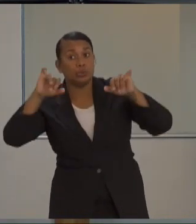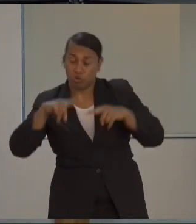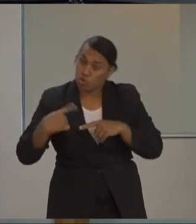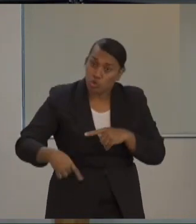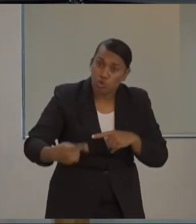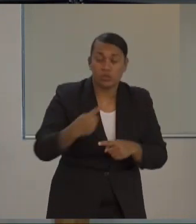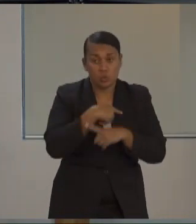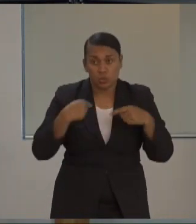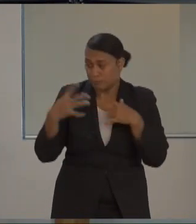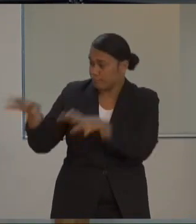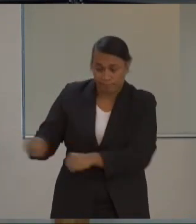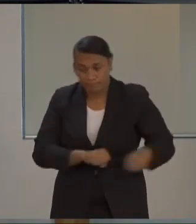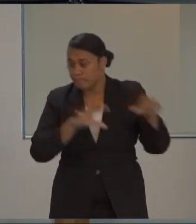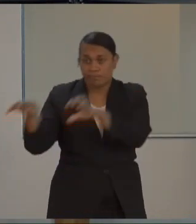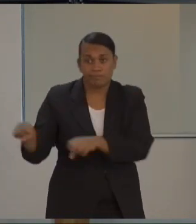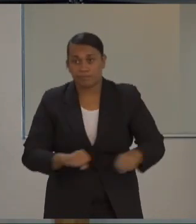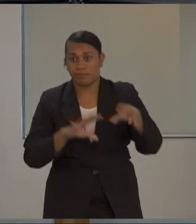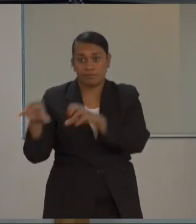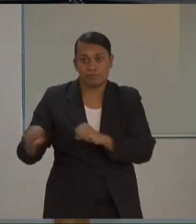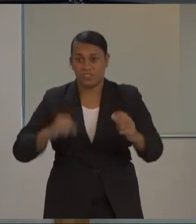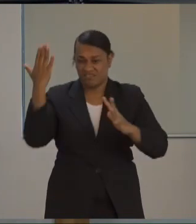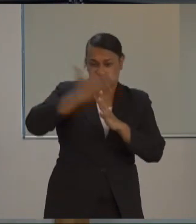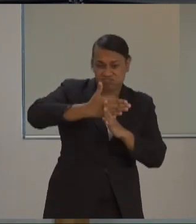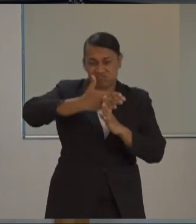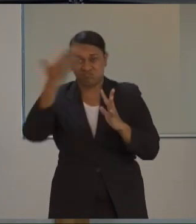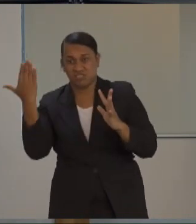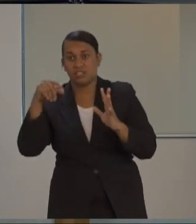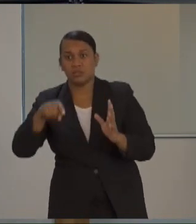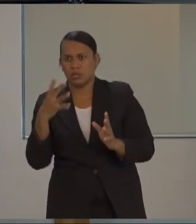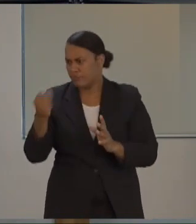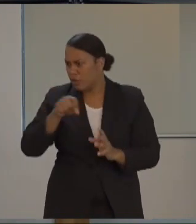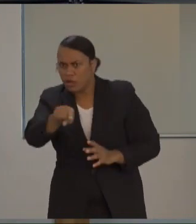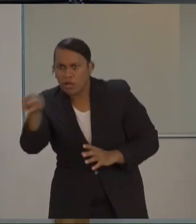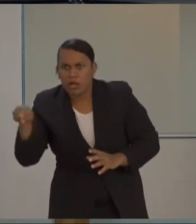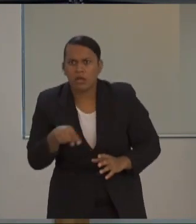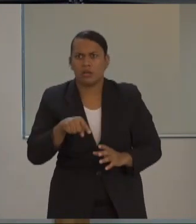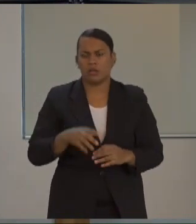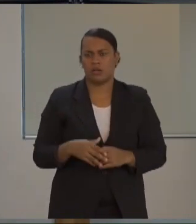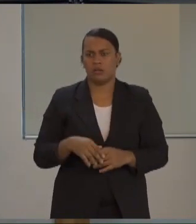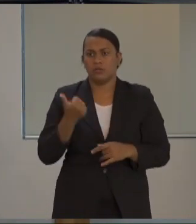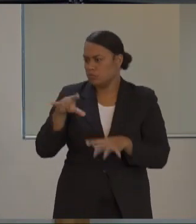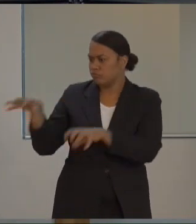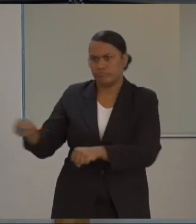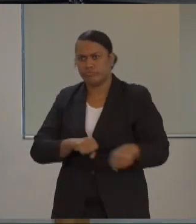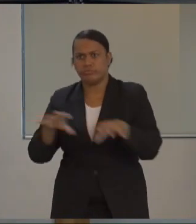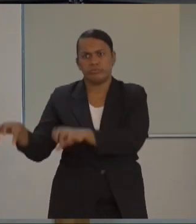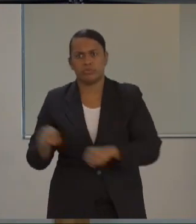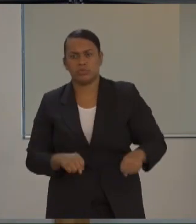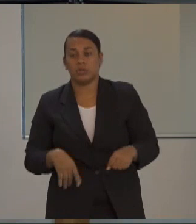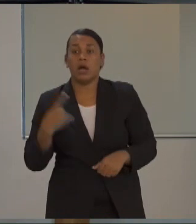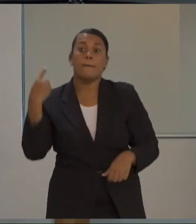as soon as we lifted the checkpoints. We've been monitoring those that are likely to move it. We've made arrests. There's been a few murder cases that have